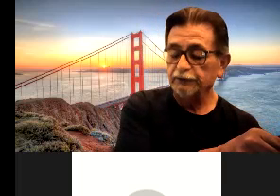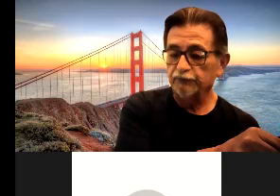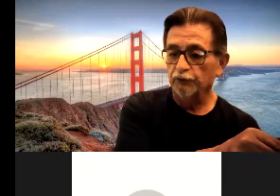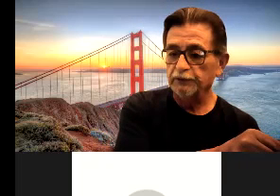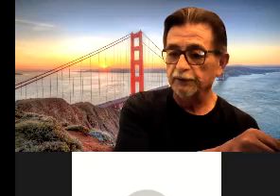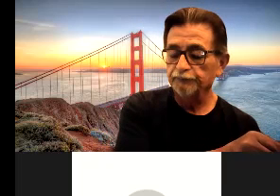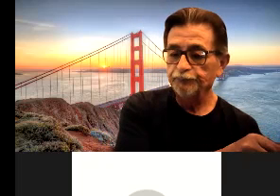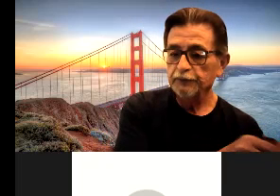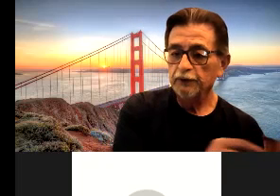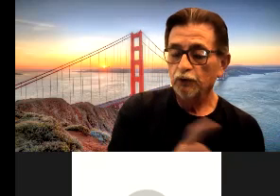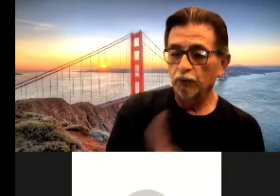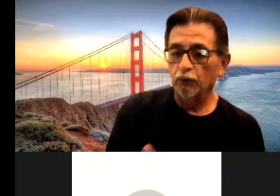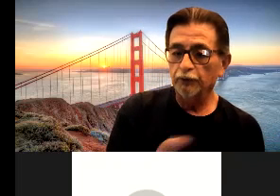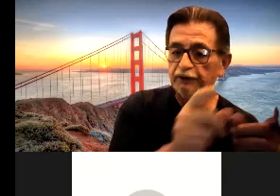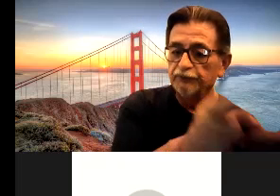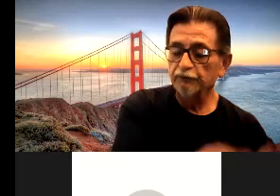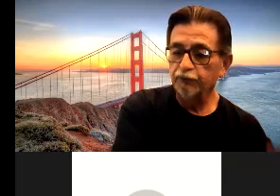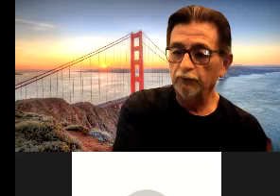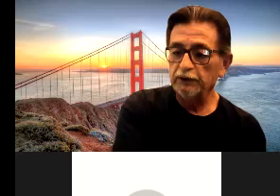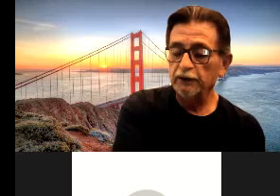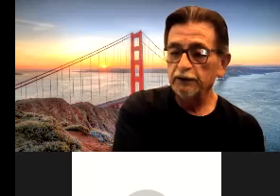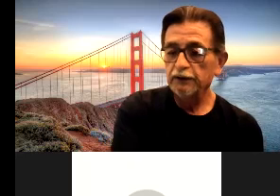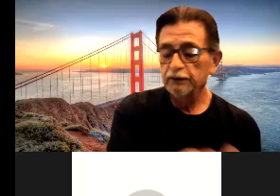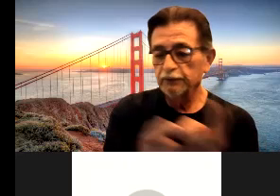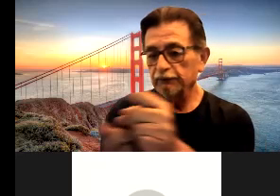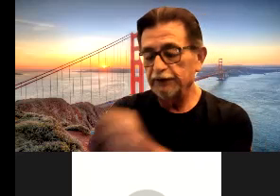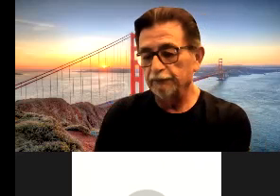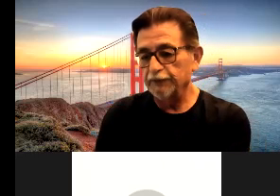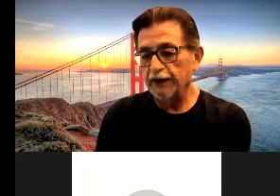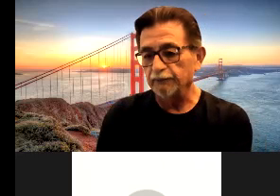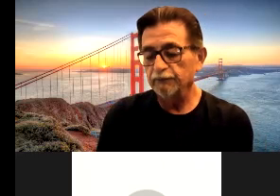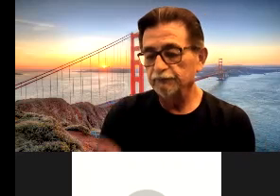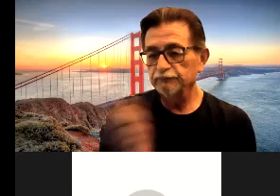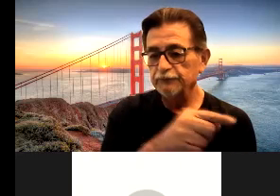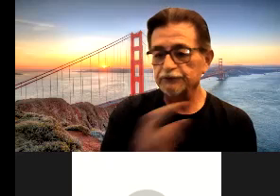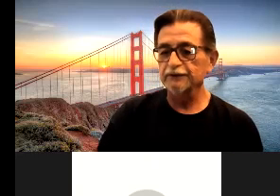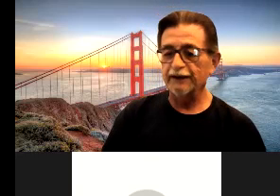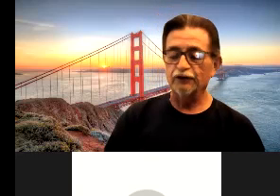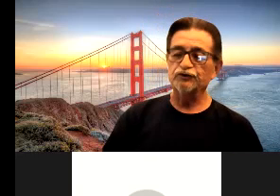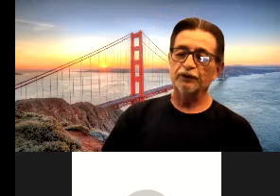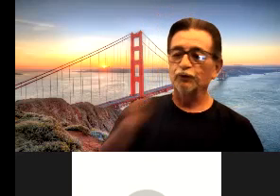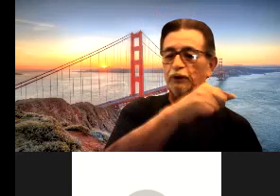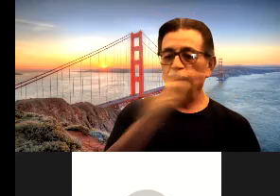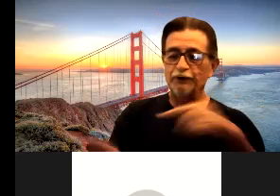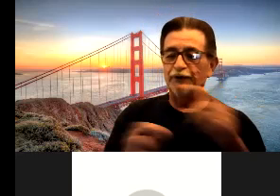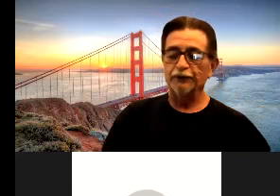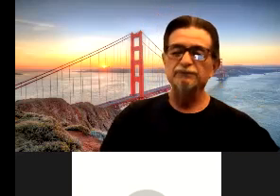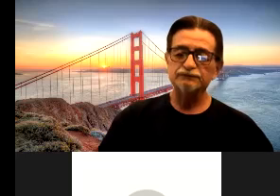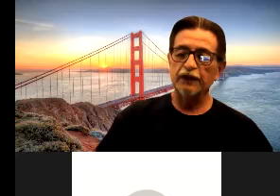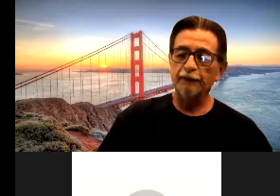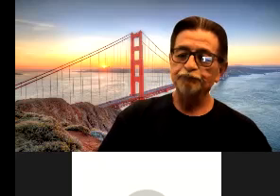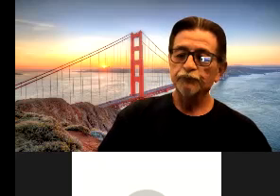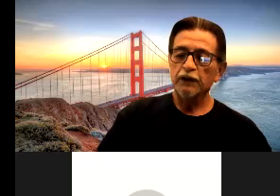backwards to write the formula. Or given the formula, give the name. Just like algebra, go one way or